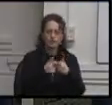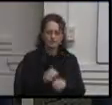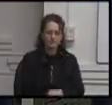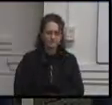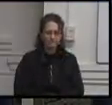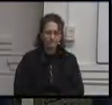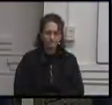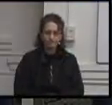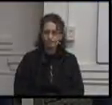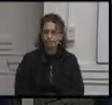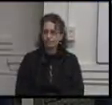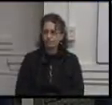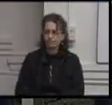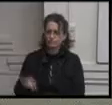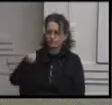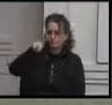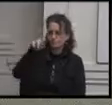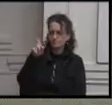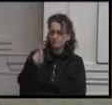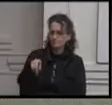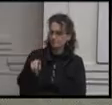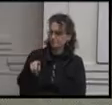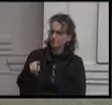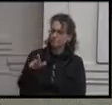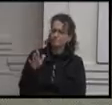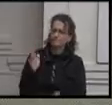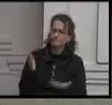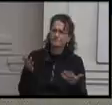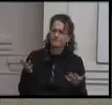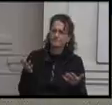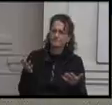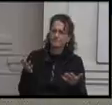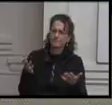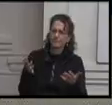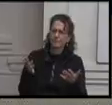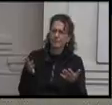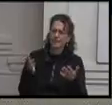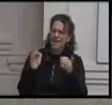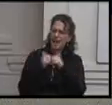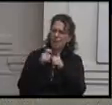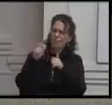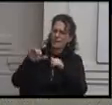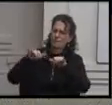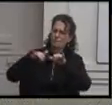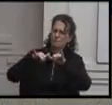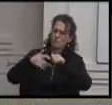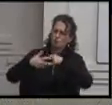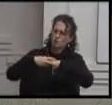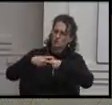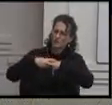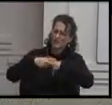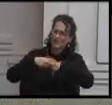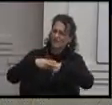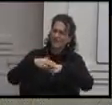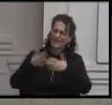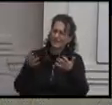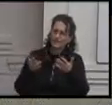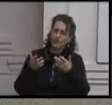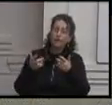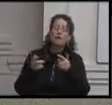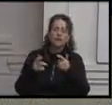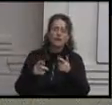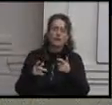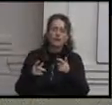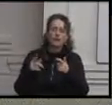you measure the carbon? I mean, how do you know that there's more being? If we go back 2 slides, you